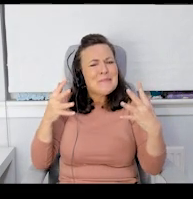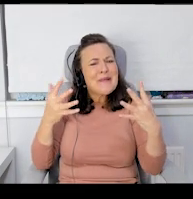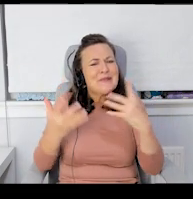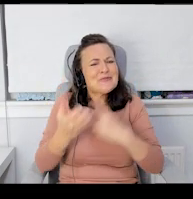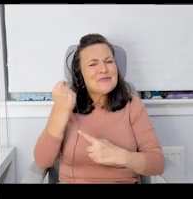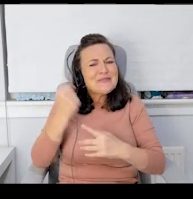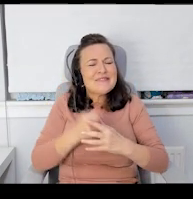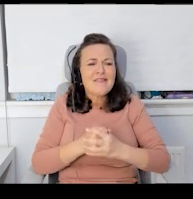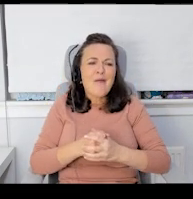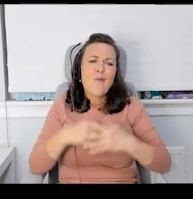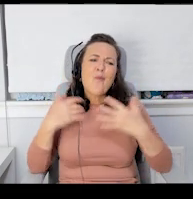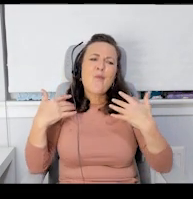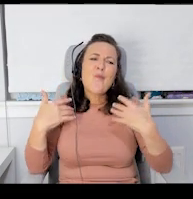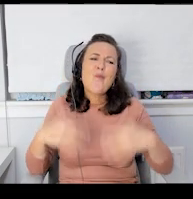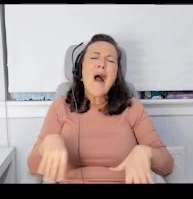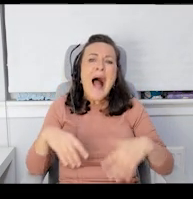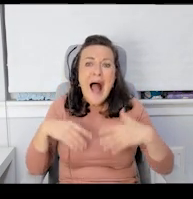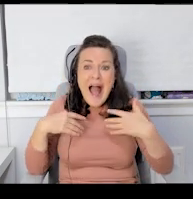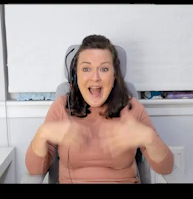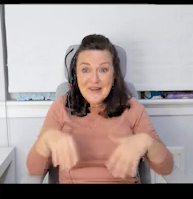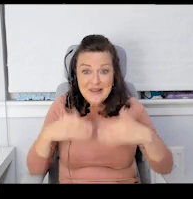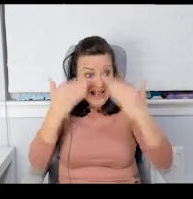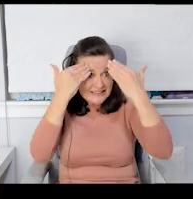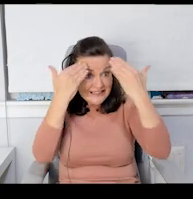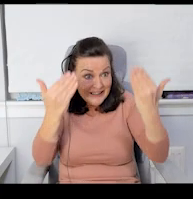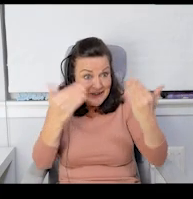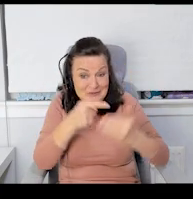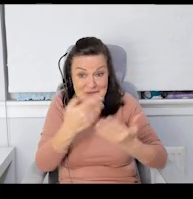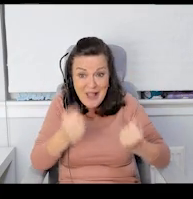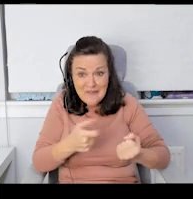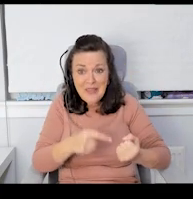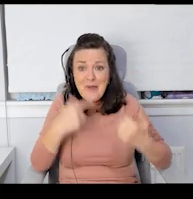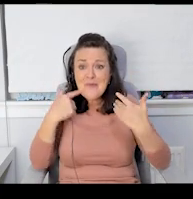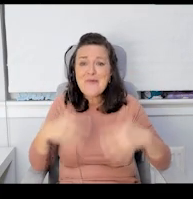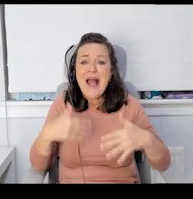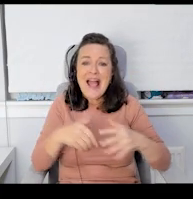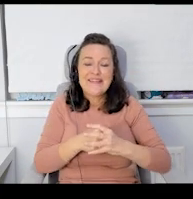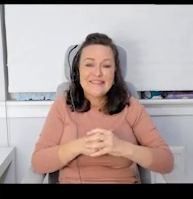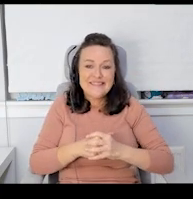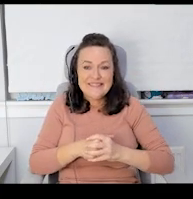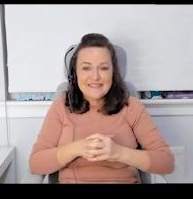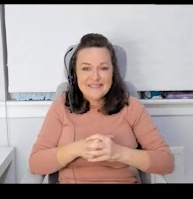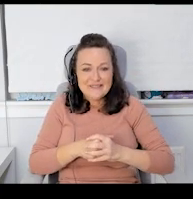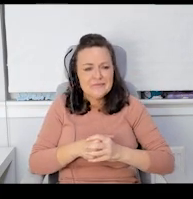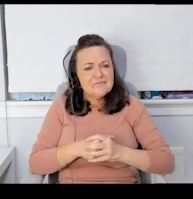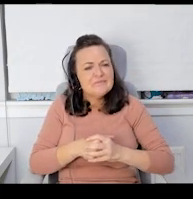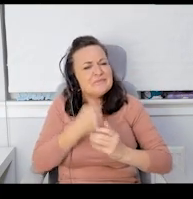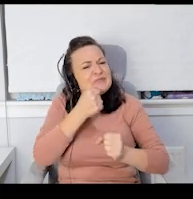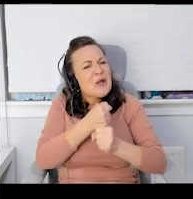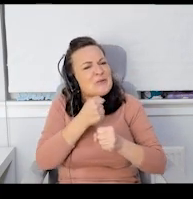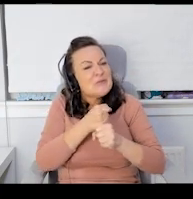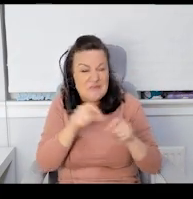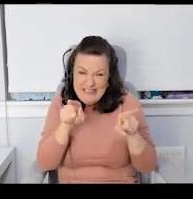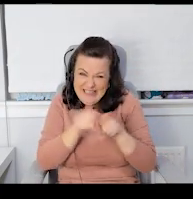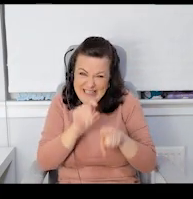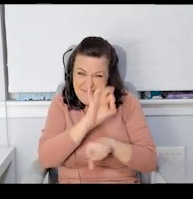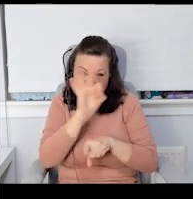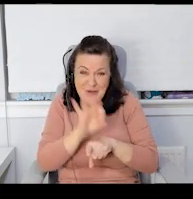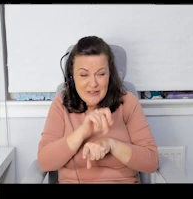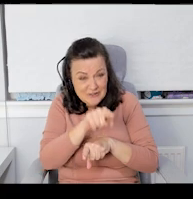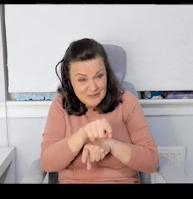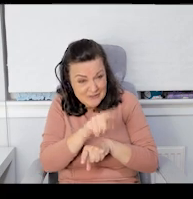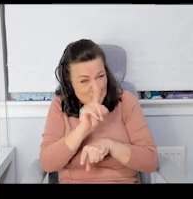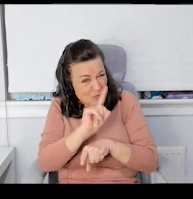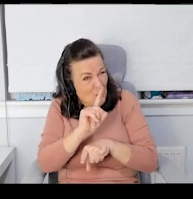ones. Absolutely fantastic achievements, Bethany. I didn't realise that. So that's absolutely fantastic. Gaudrum, I'm going to ask the